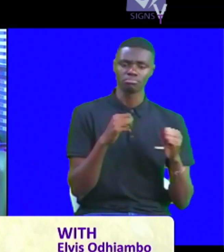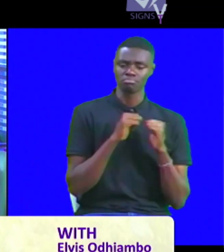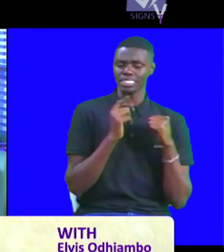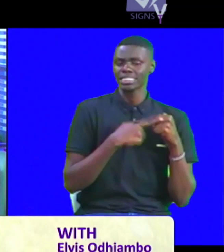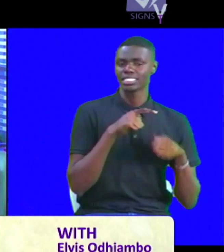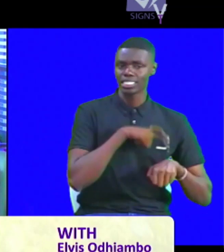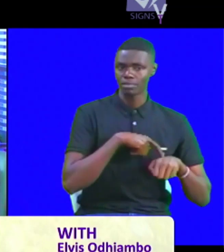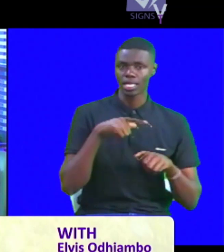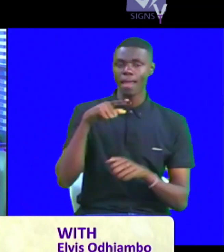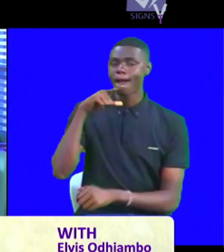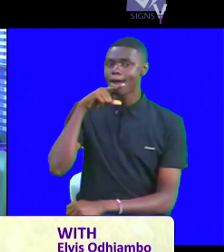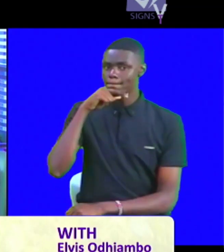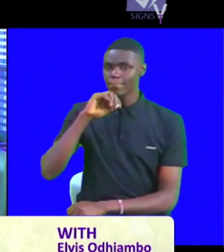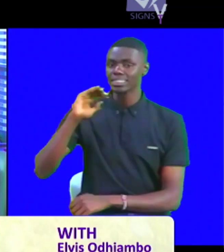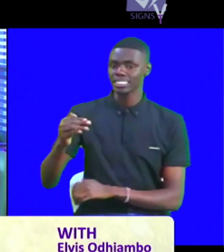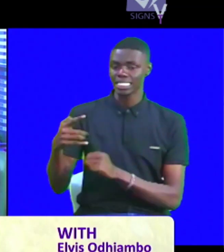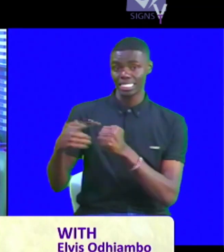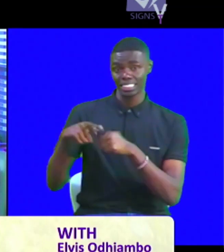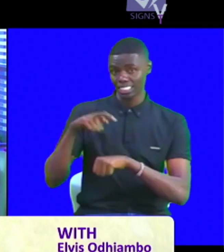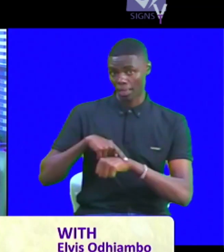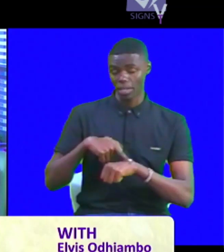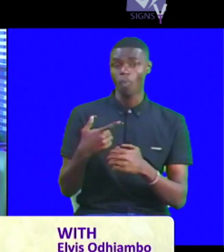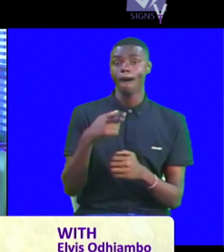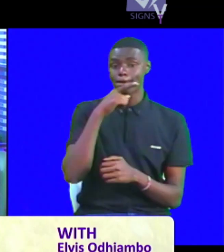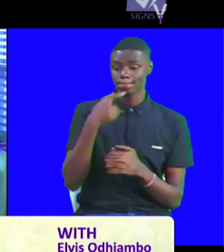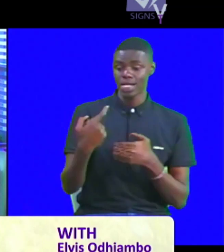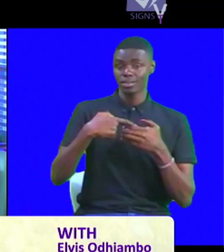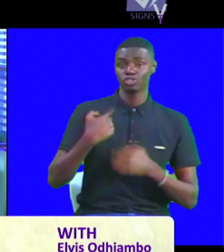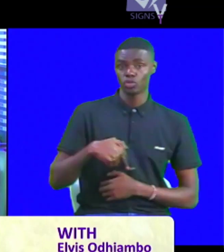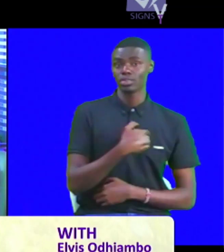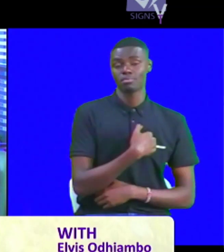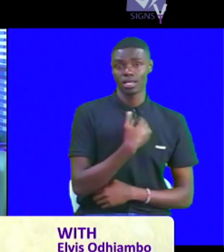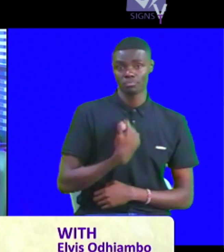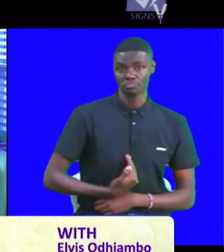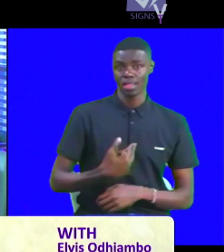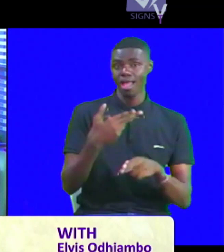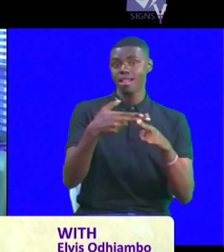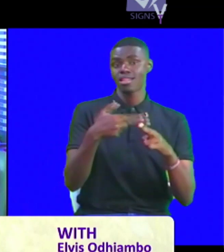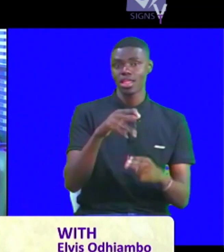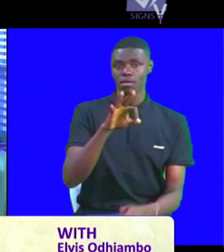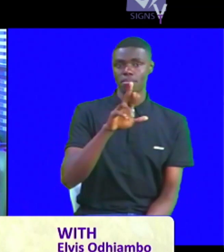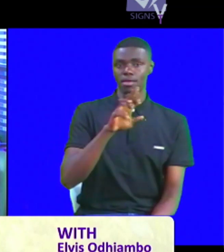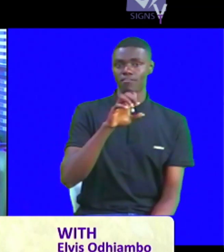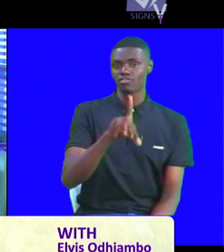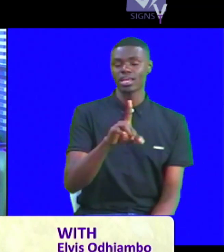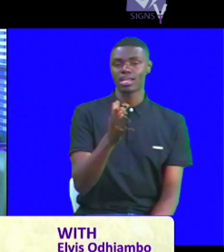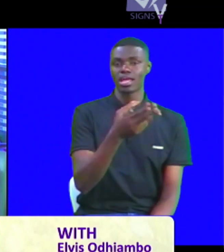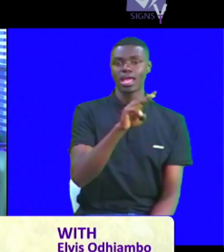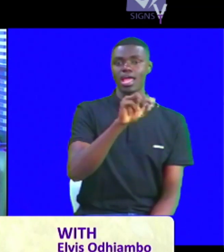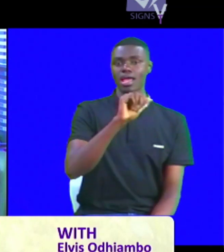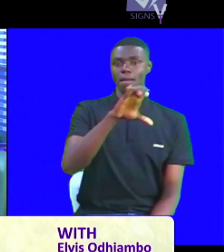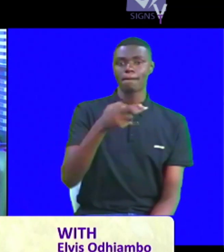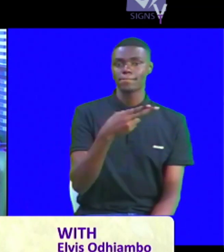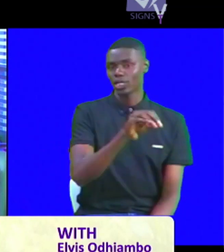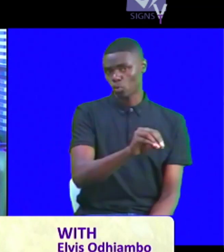Arsenal wamebebeki to mara 16 na Manchester City mara 6. Now, gentlemen, joining me here, we have Mr.